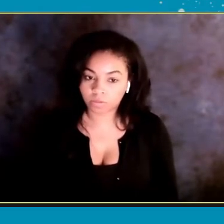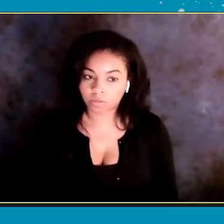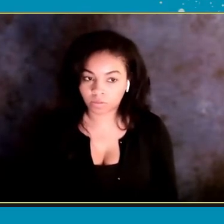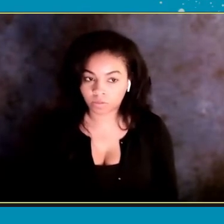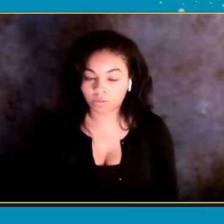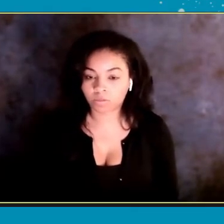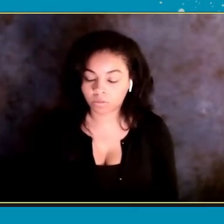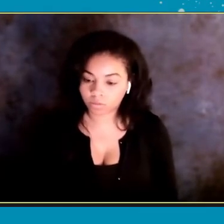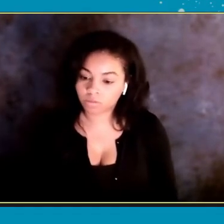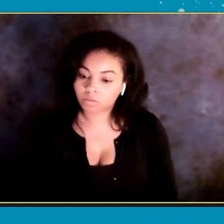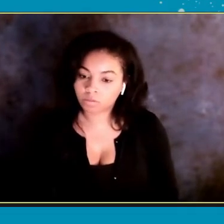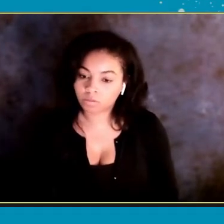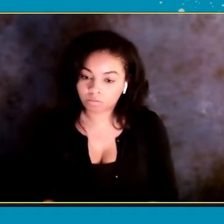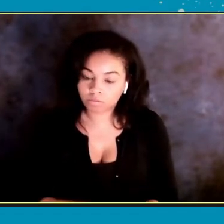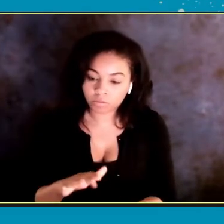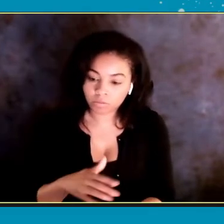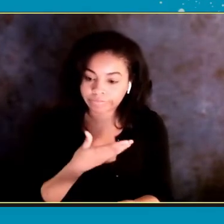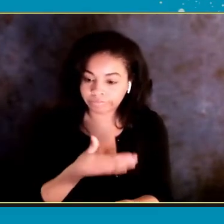Women beat their men.